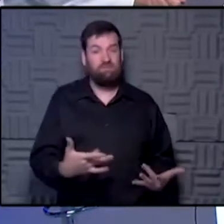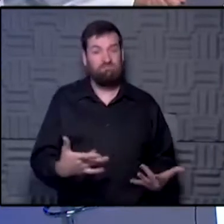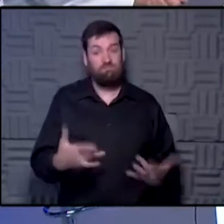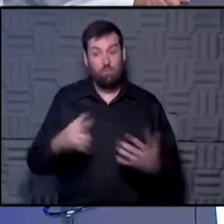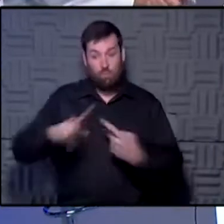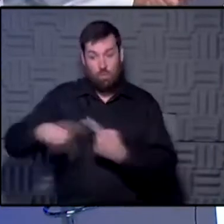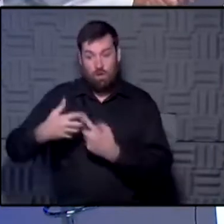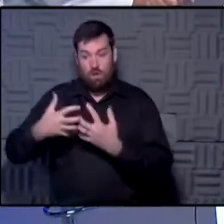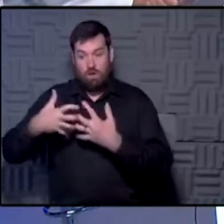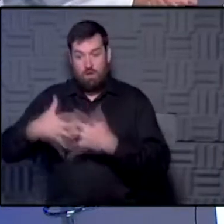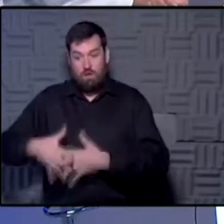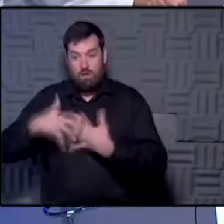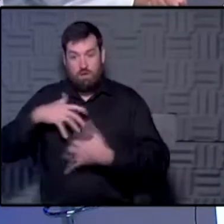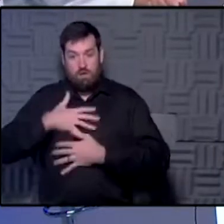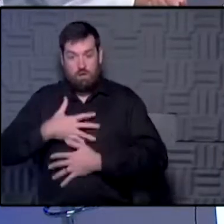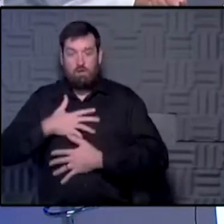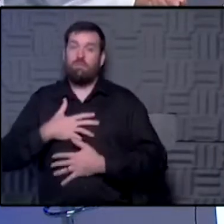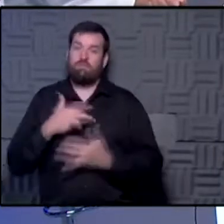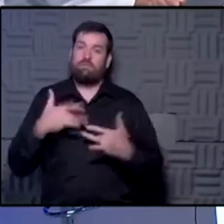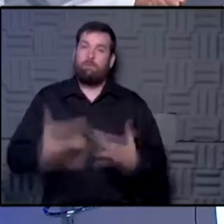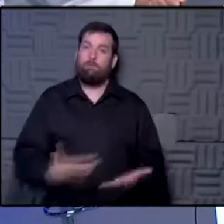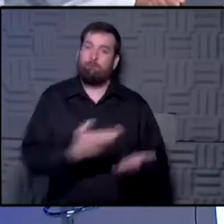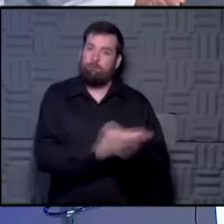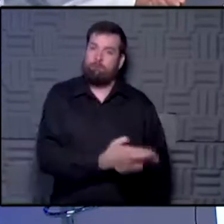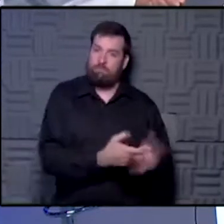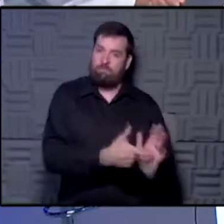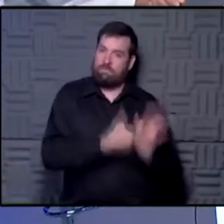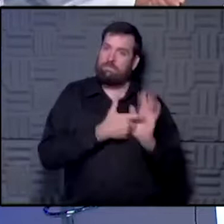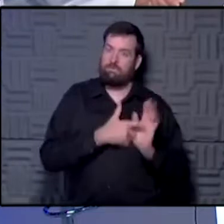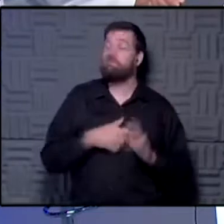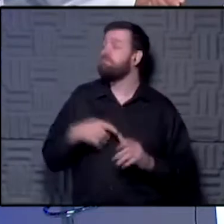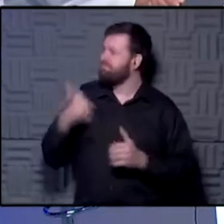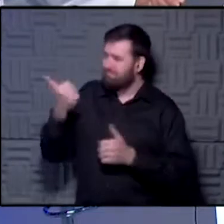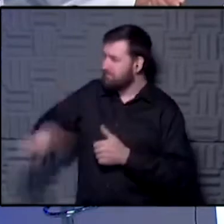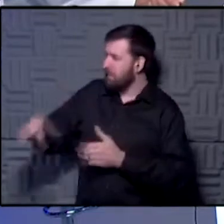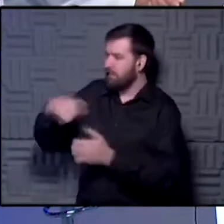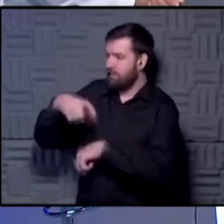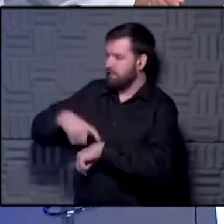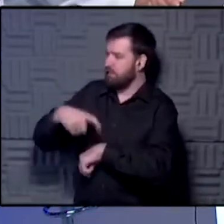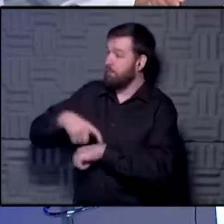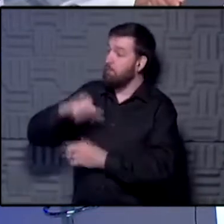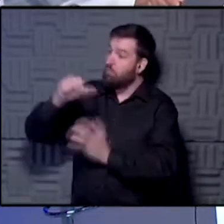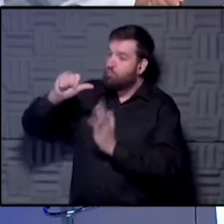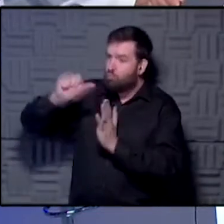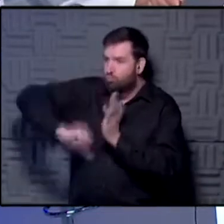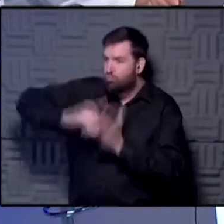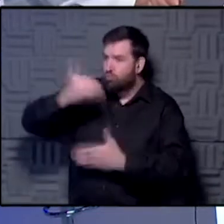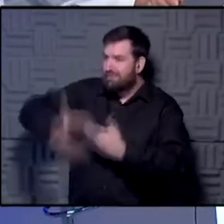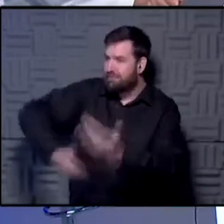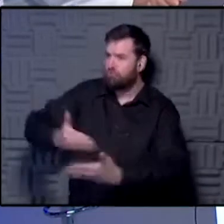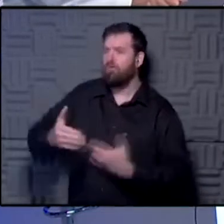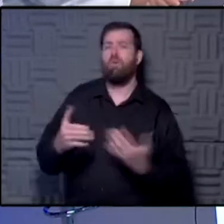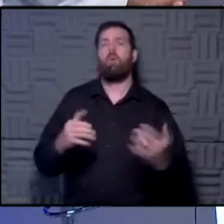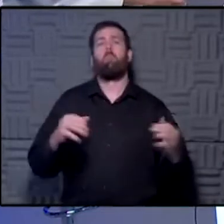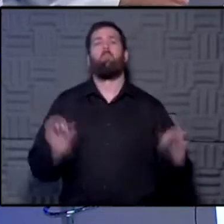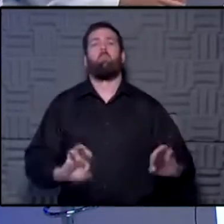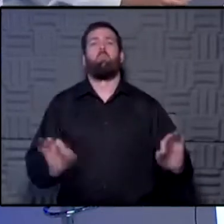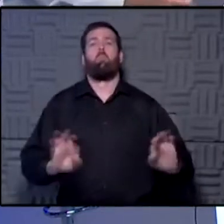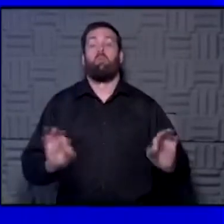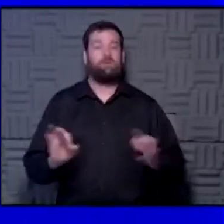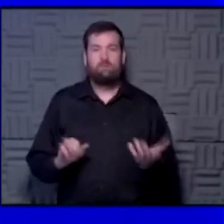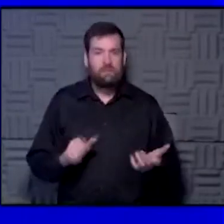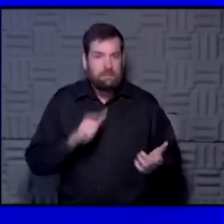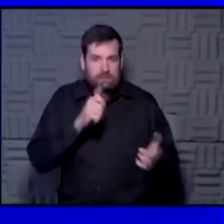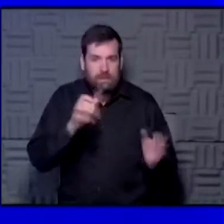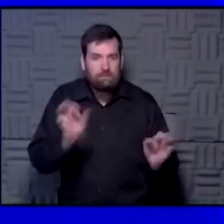have mechanical ventilation. Yeah, absolutely. Yeah, and again, anytime you have a procedure done to you, people say, well, it's just a small procedure. It's not a